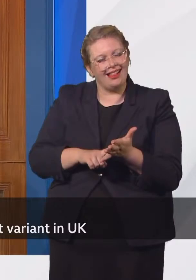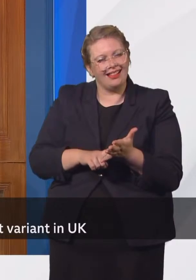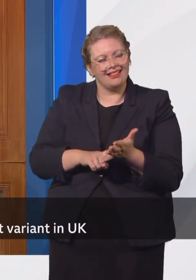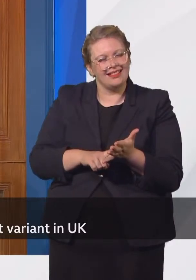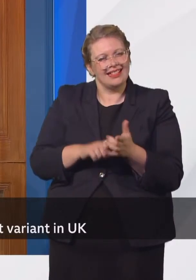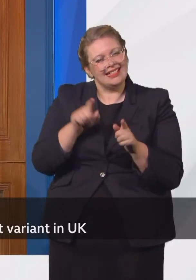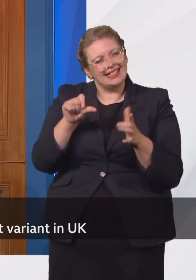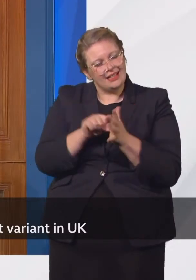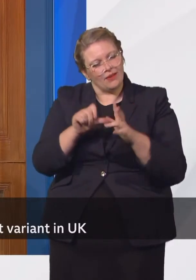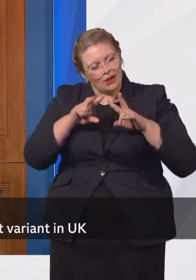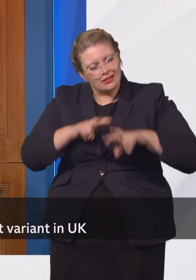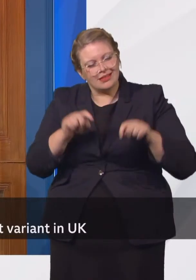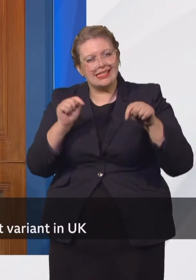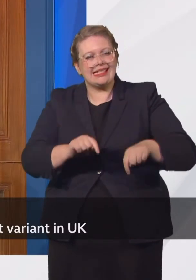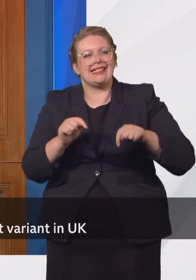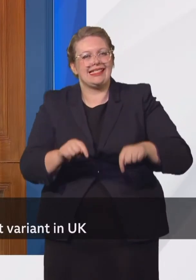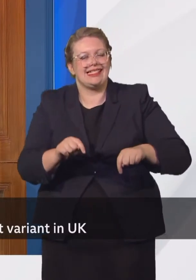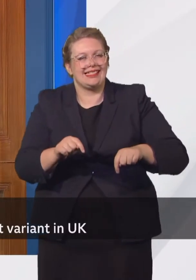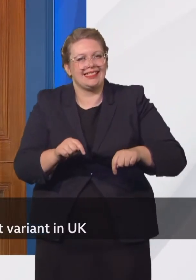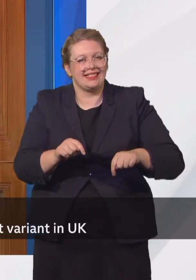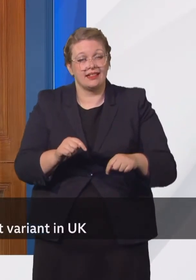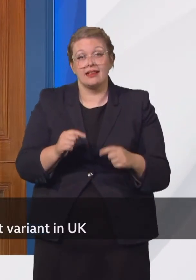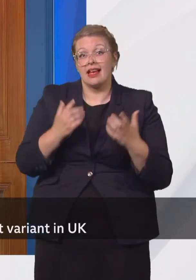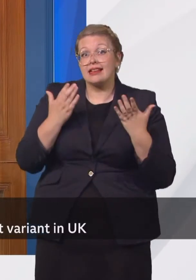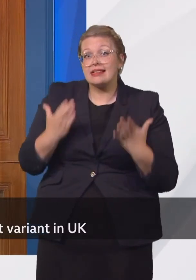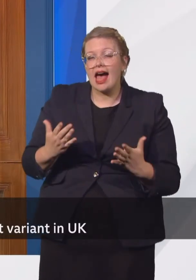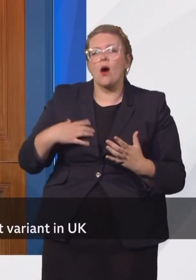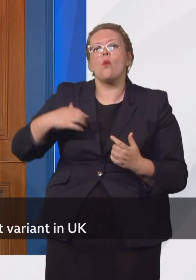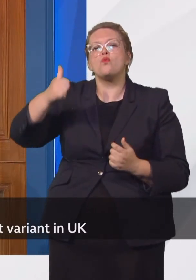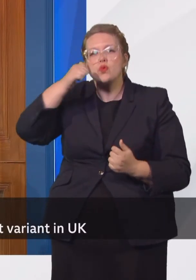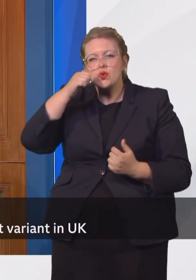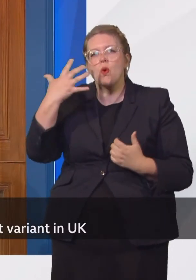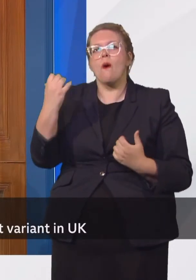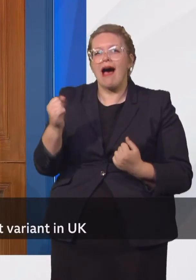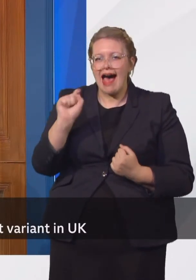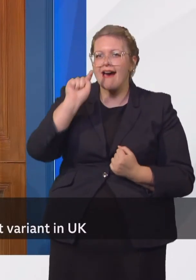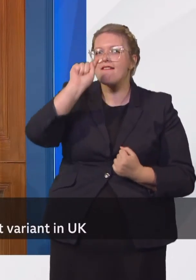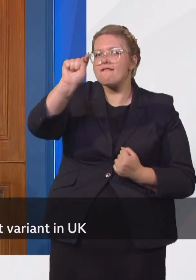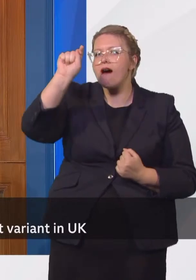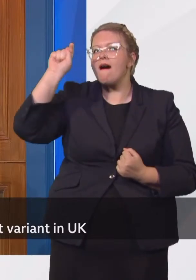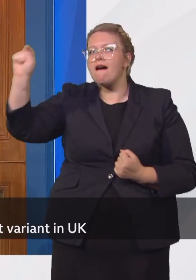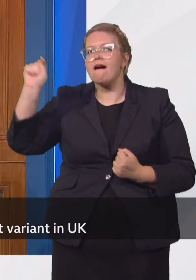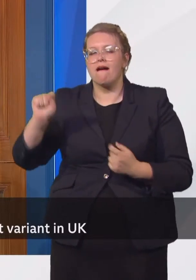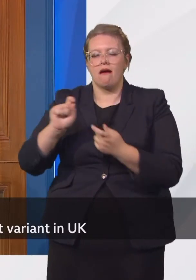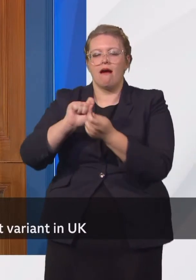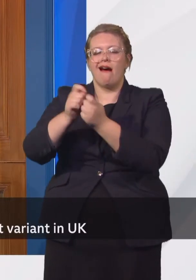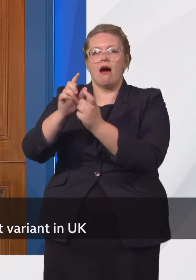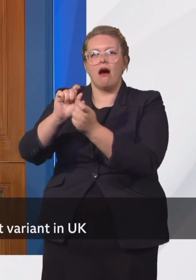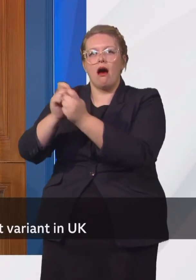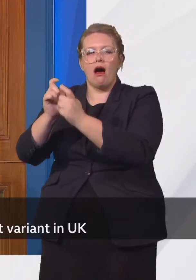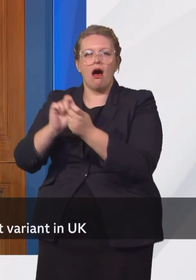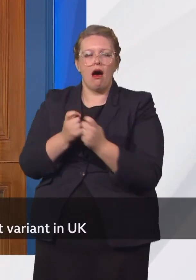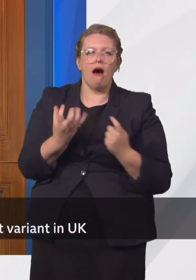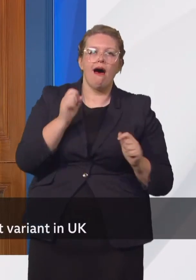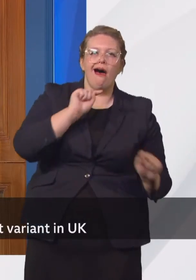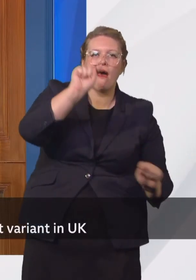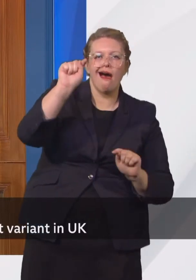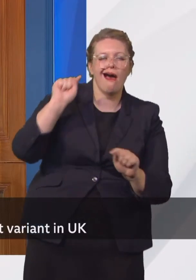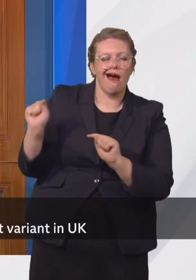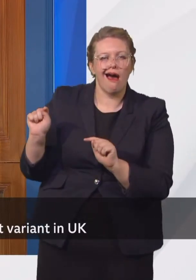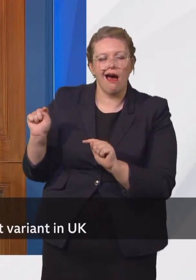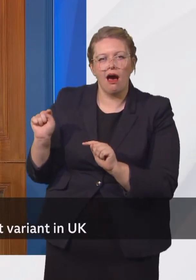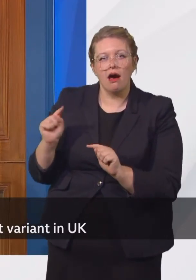from Kent to South Africa, to Brazil and then to South Africa, that we do see the level